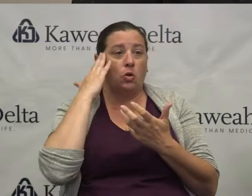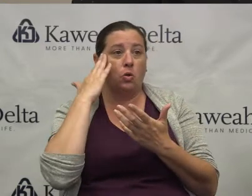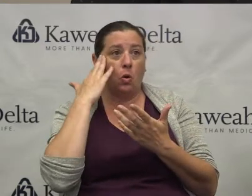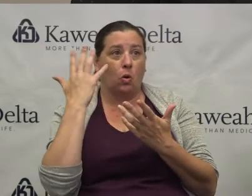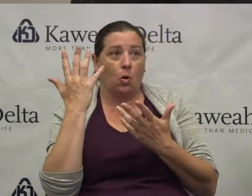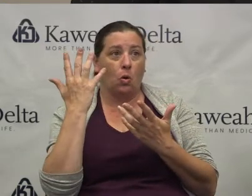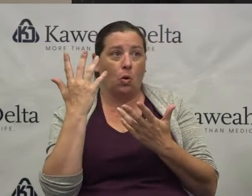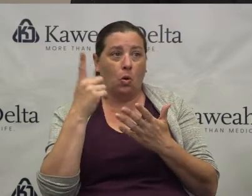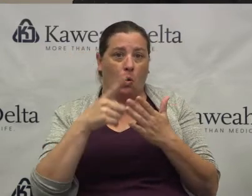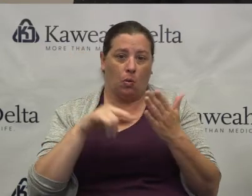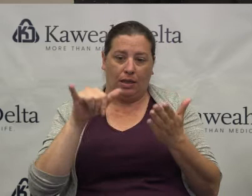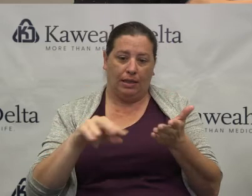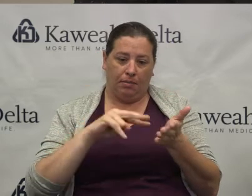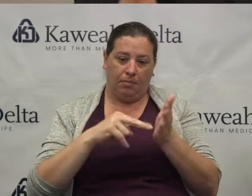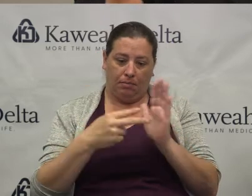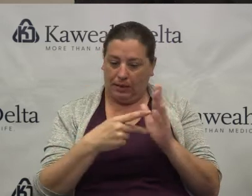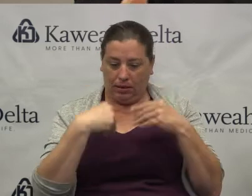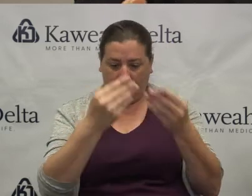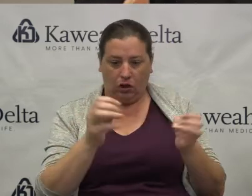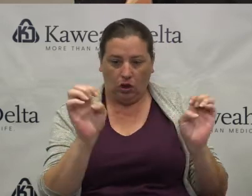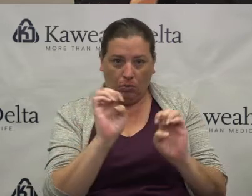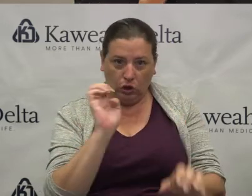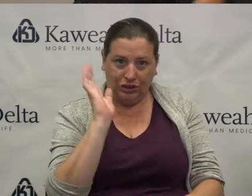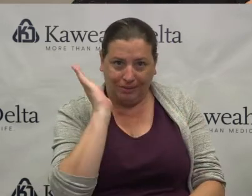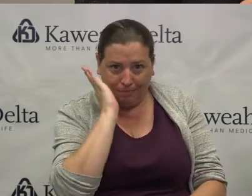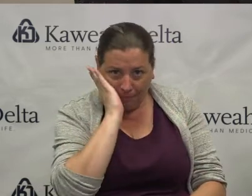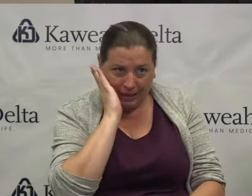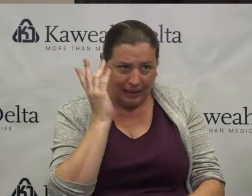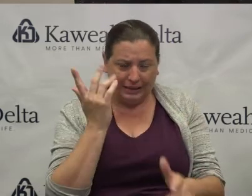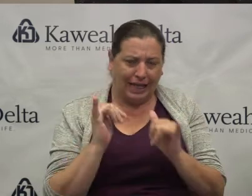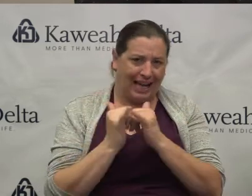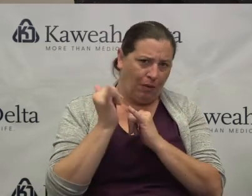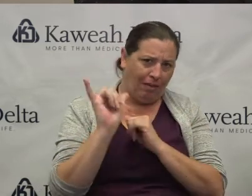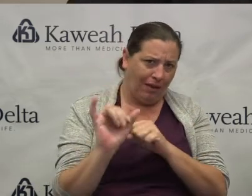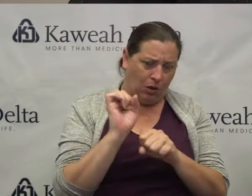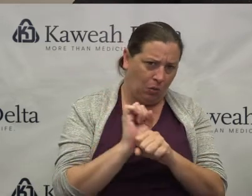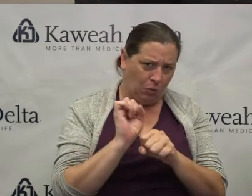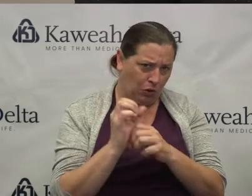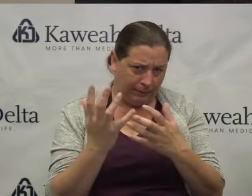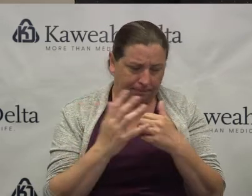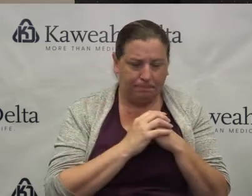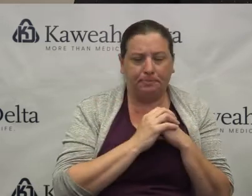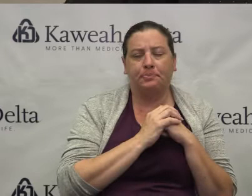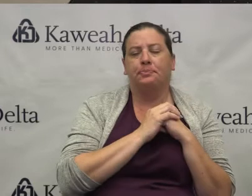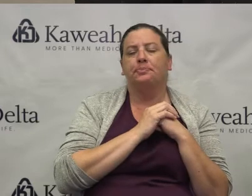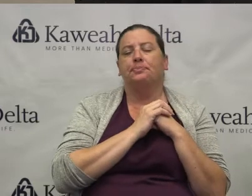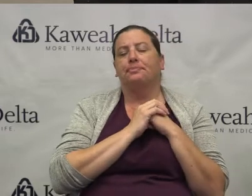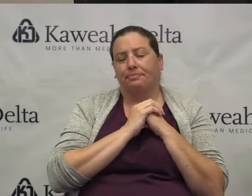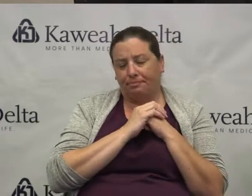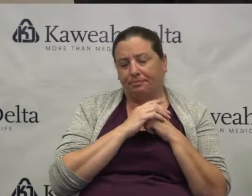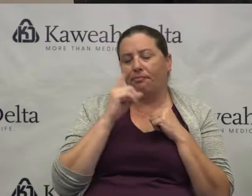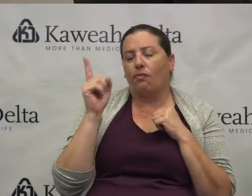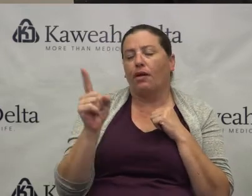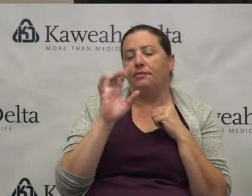you emergency beds? Is it actually physical beds, or how does that work? Yes. So Fresno